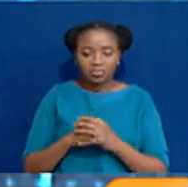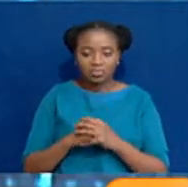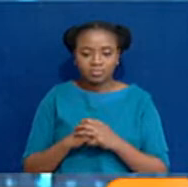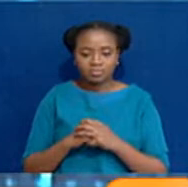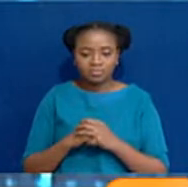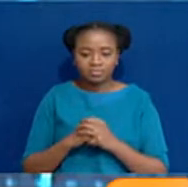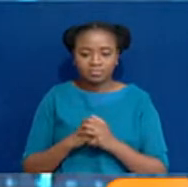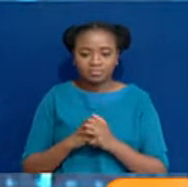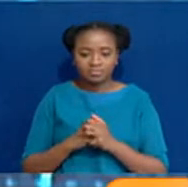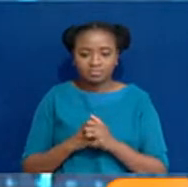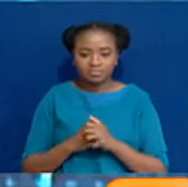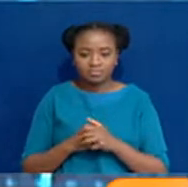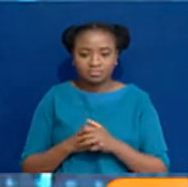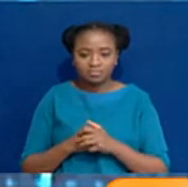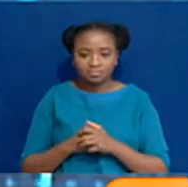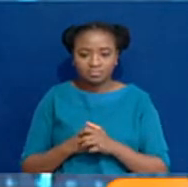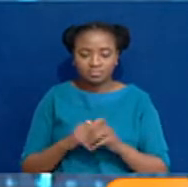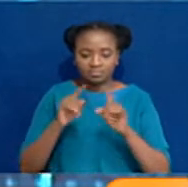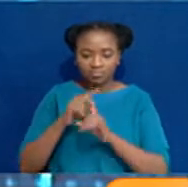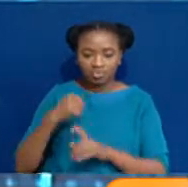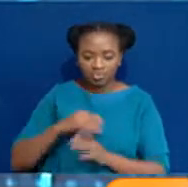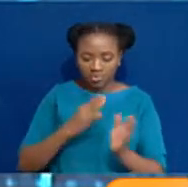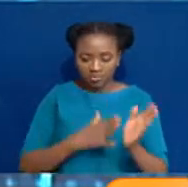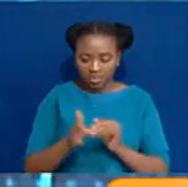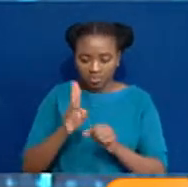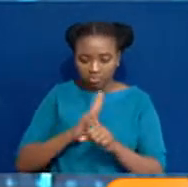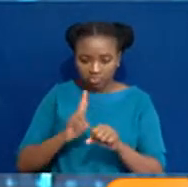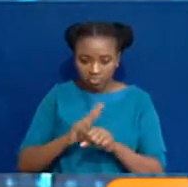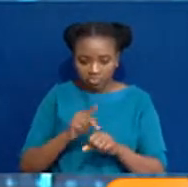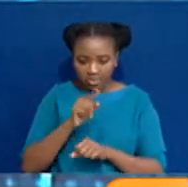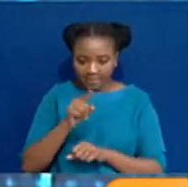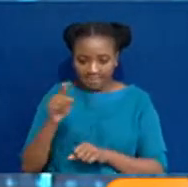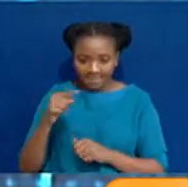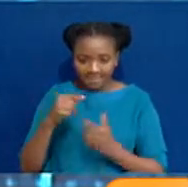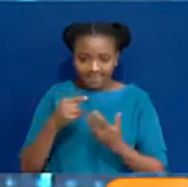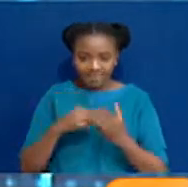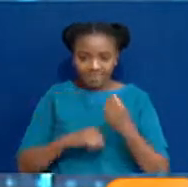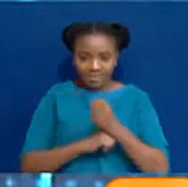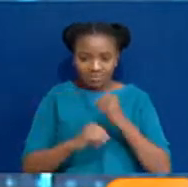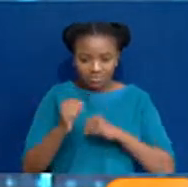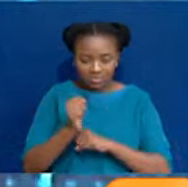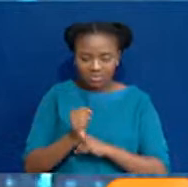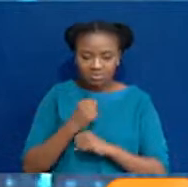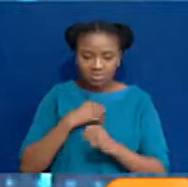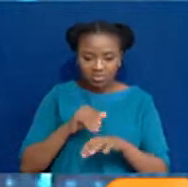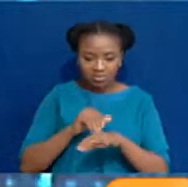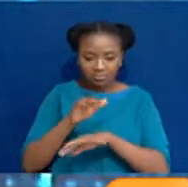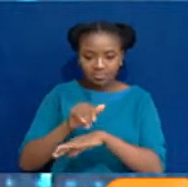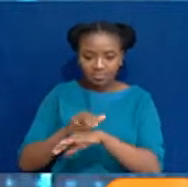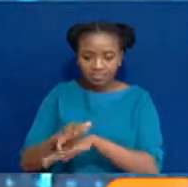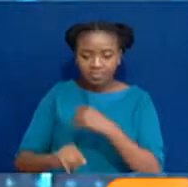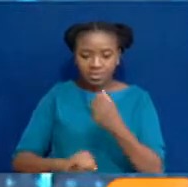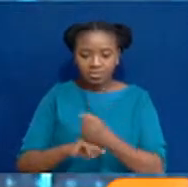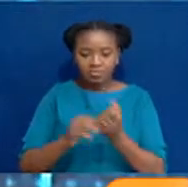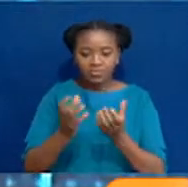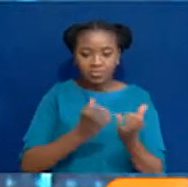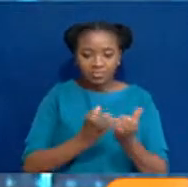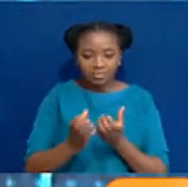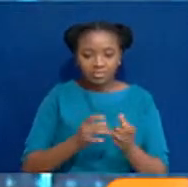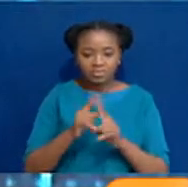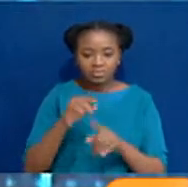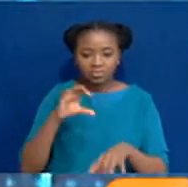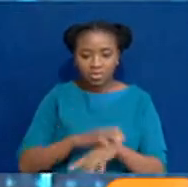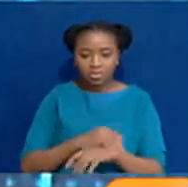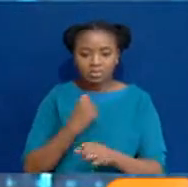today for this purpose. Mm-hmm. We will utilize that physical infrastructure again to deploy, train, and get the jobs. Yeah. So